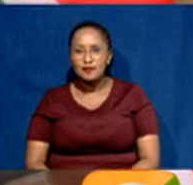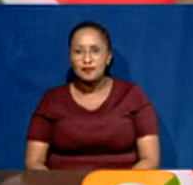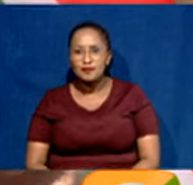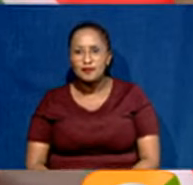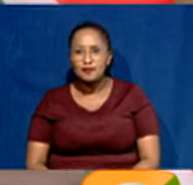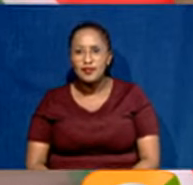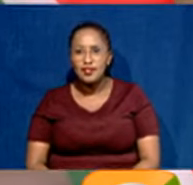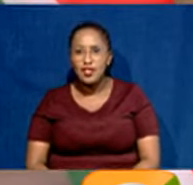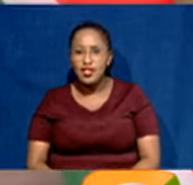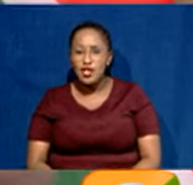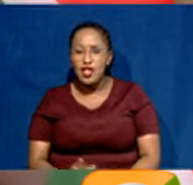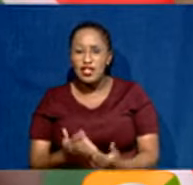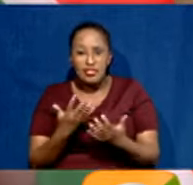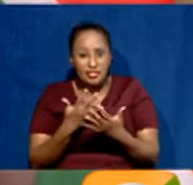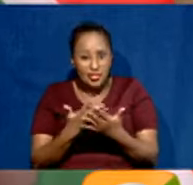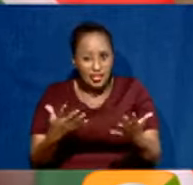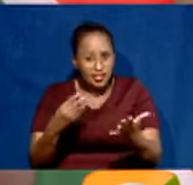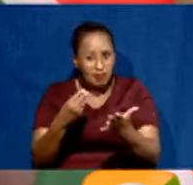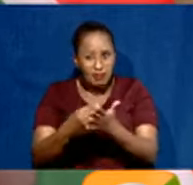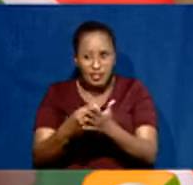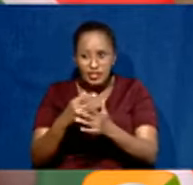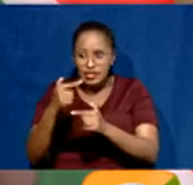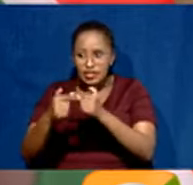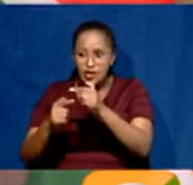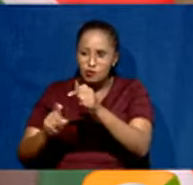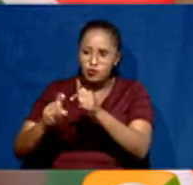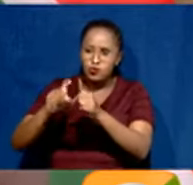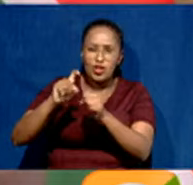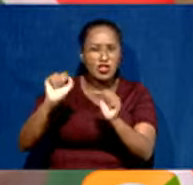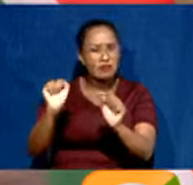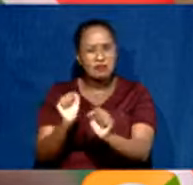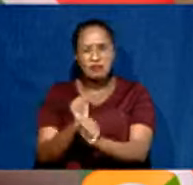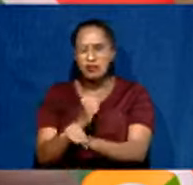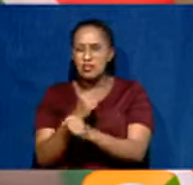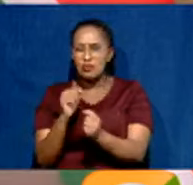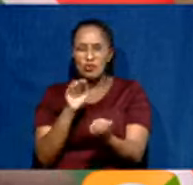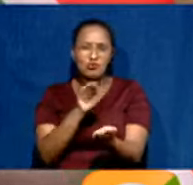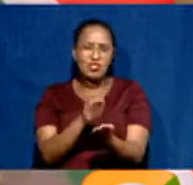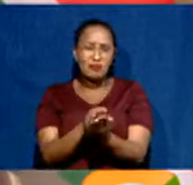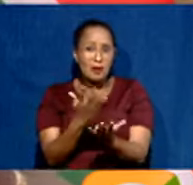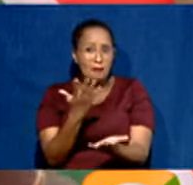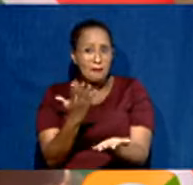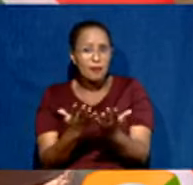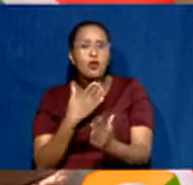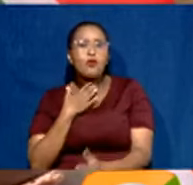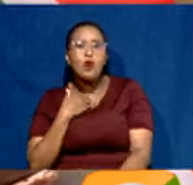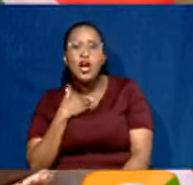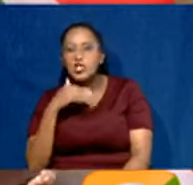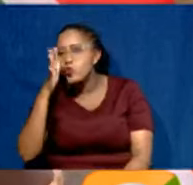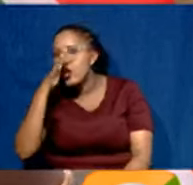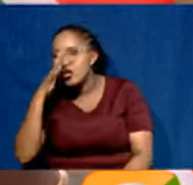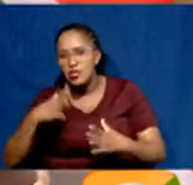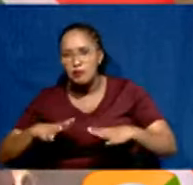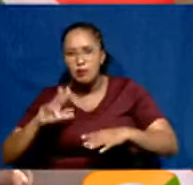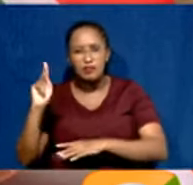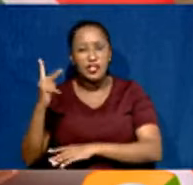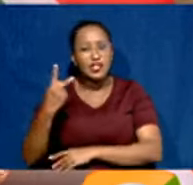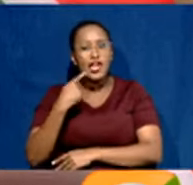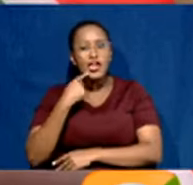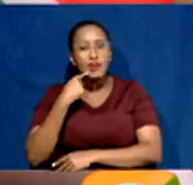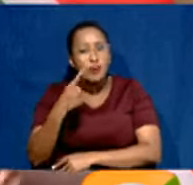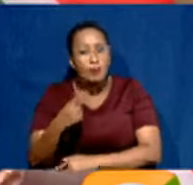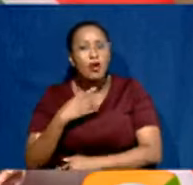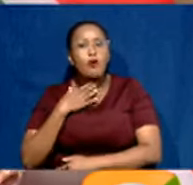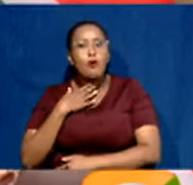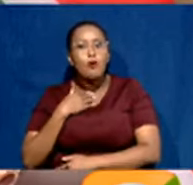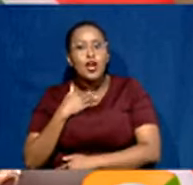We live in a global environment that the prices are going up. You cannot keep unless, and I don't want to lie to the people of Kenya and say, let